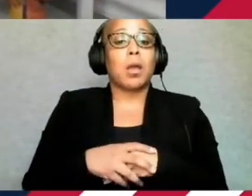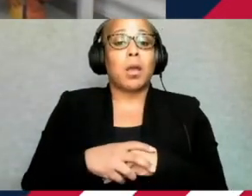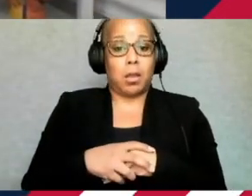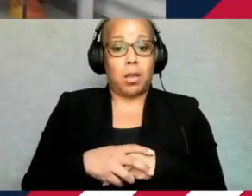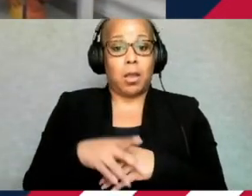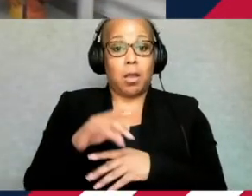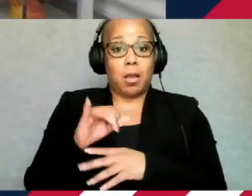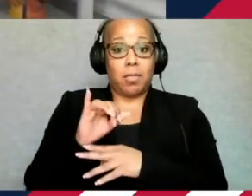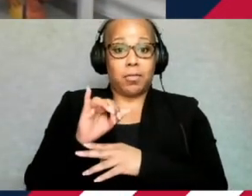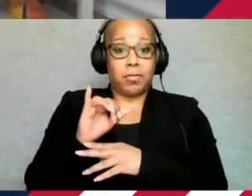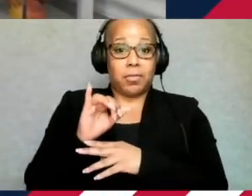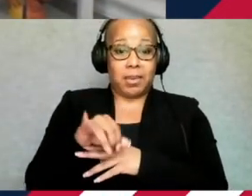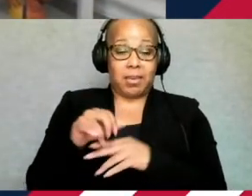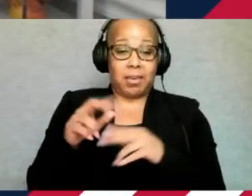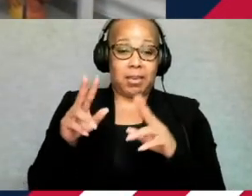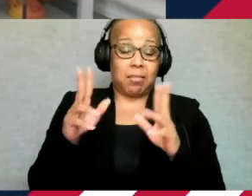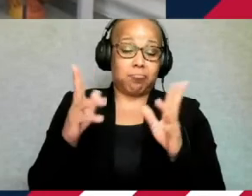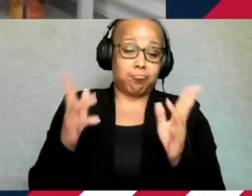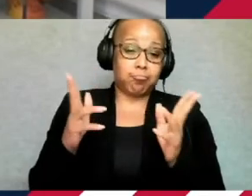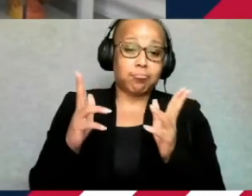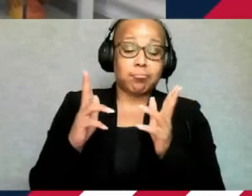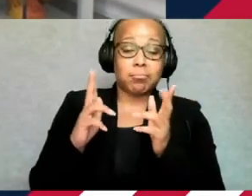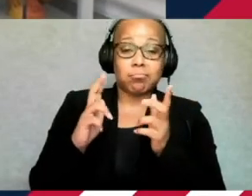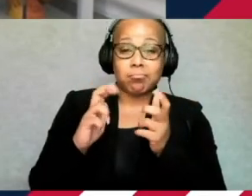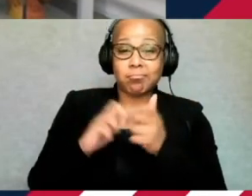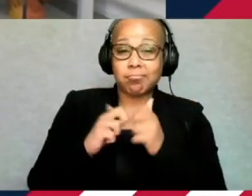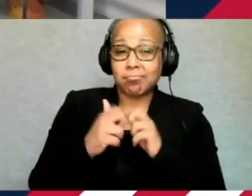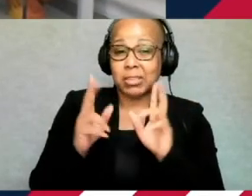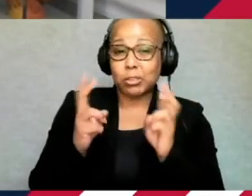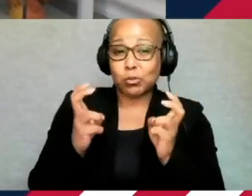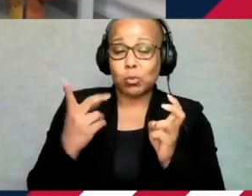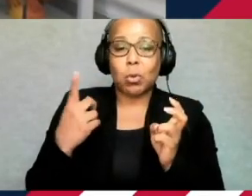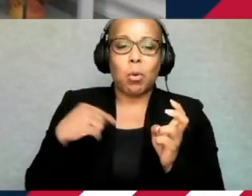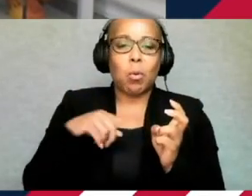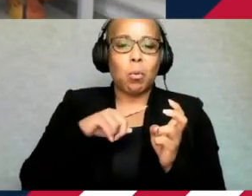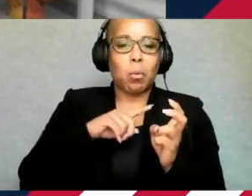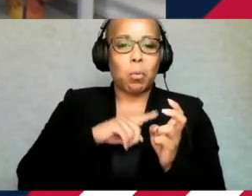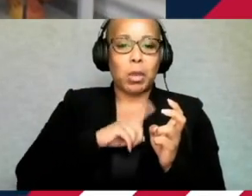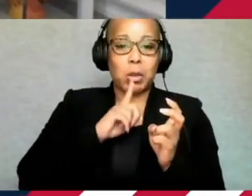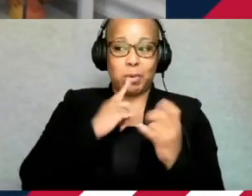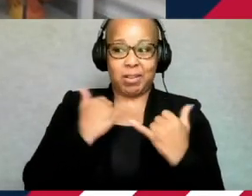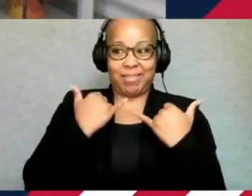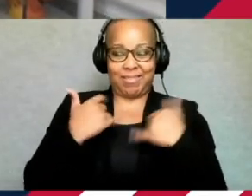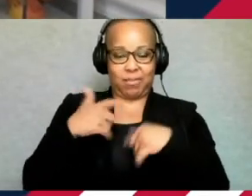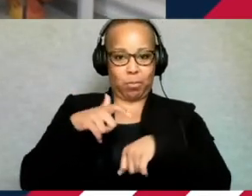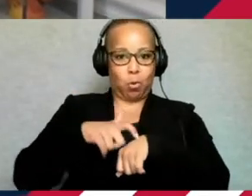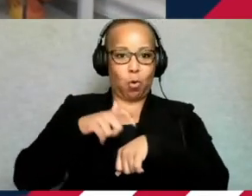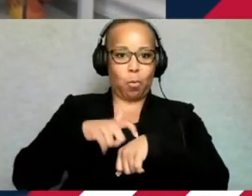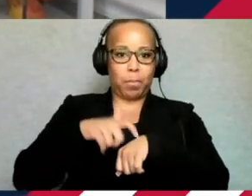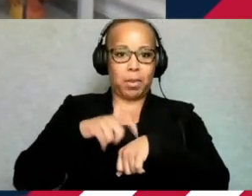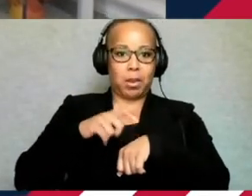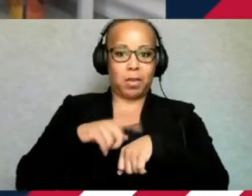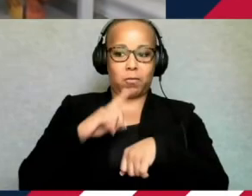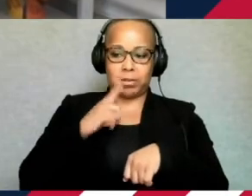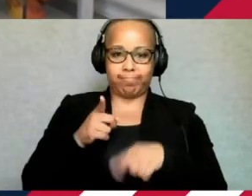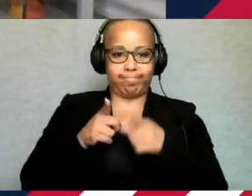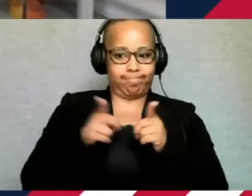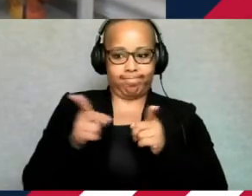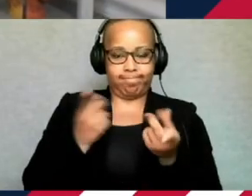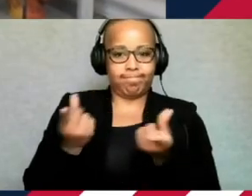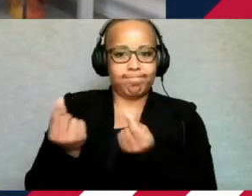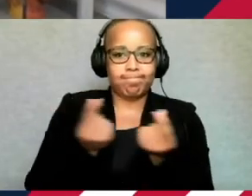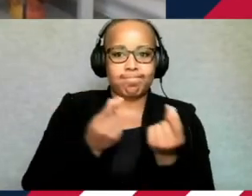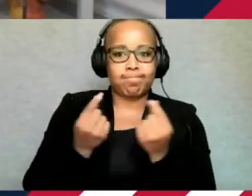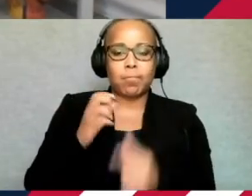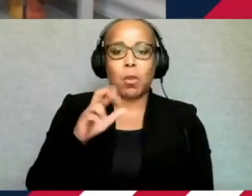The issue is that we stand at a moment of crossroads, and we